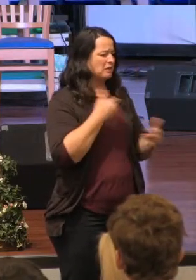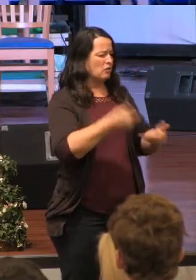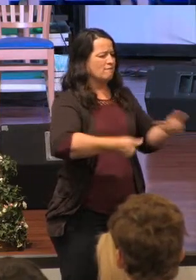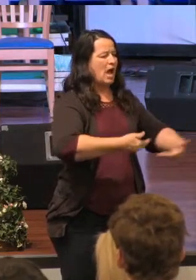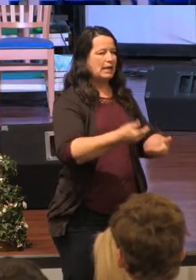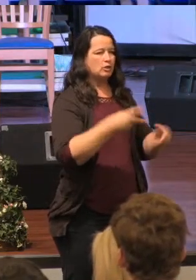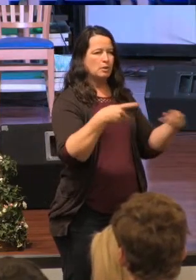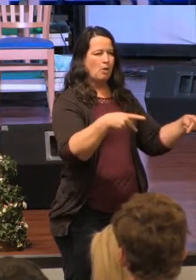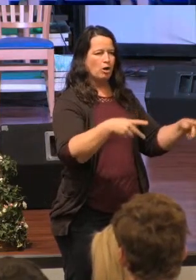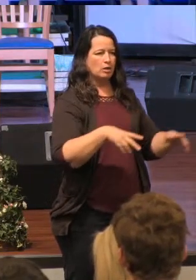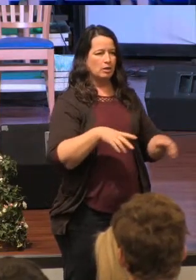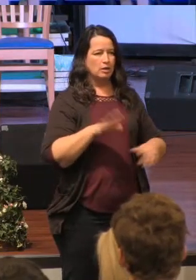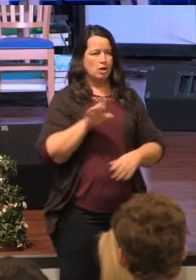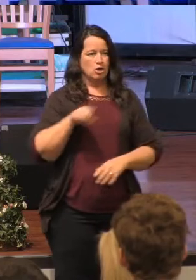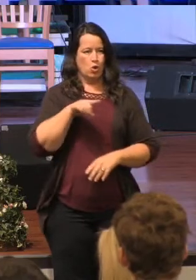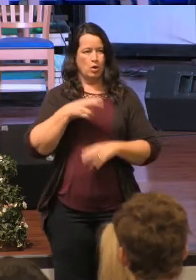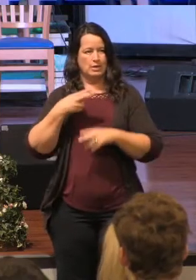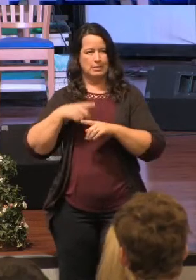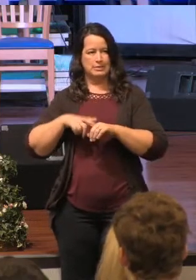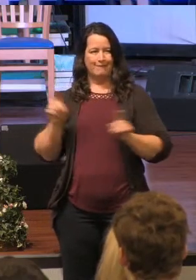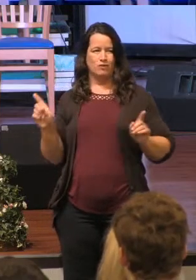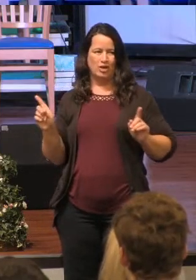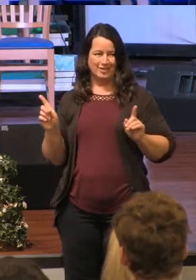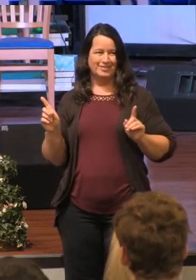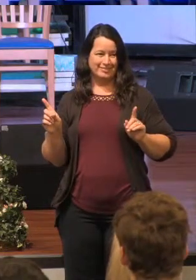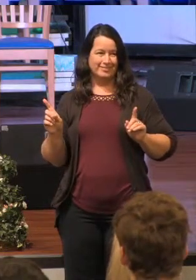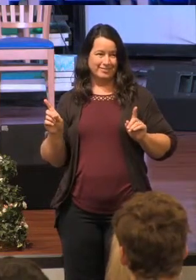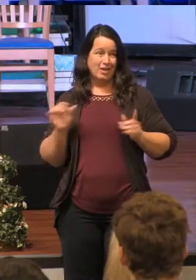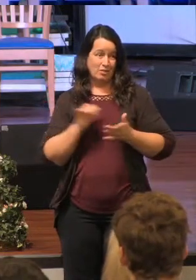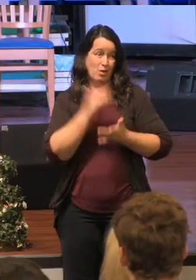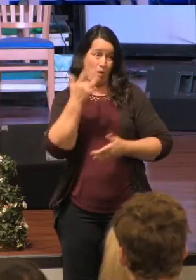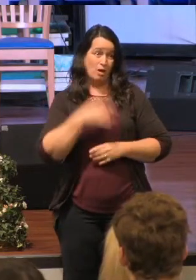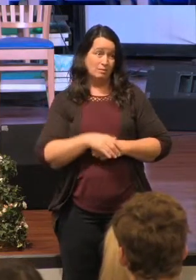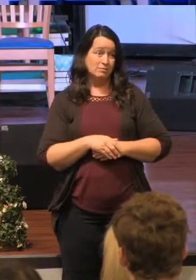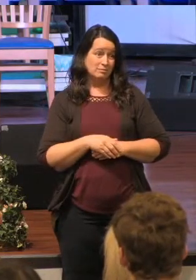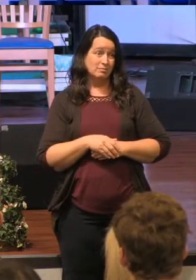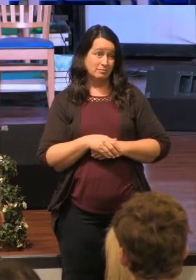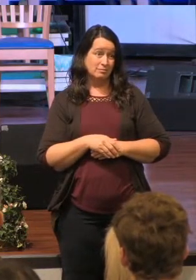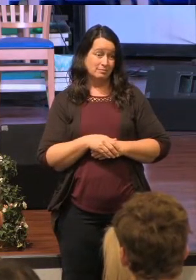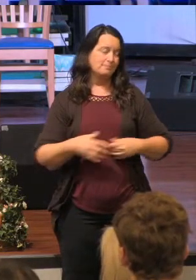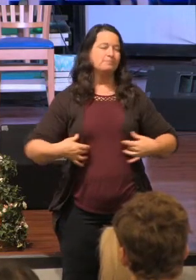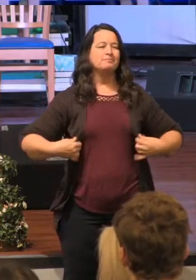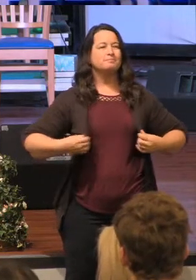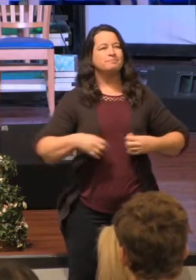you know. You're different. You're called to be in the world, but not of it. Verse 2.